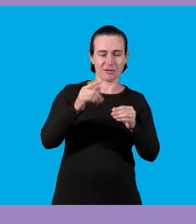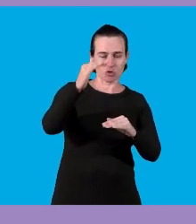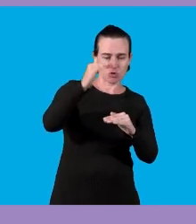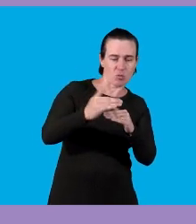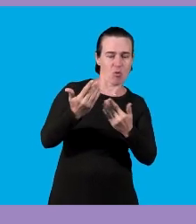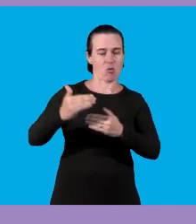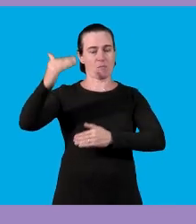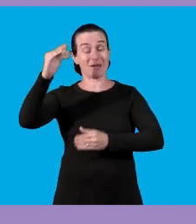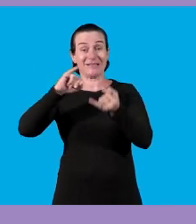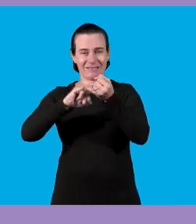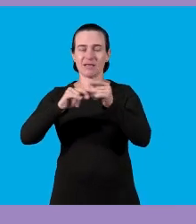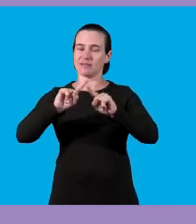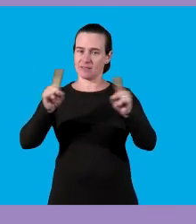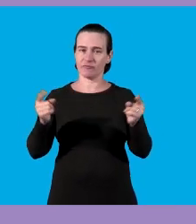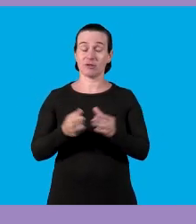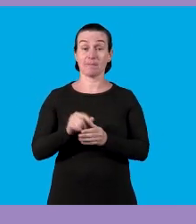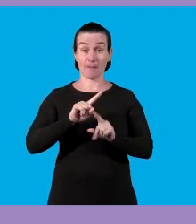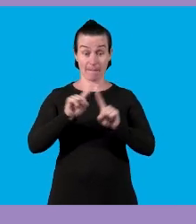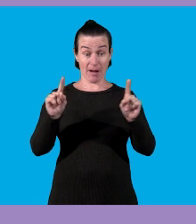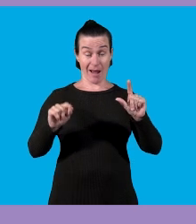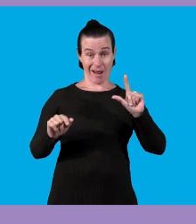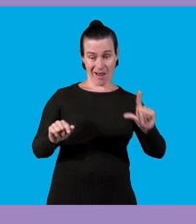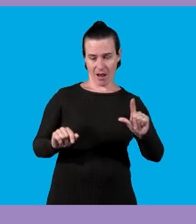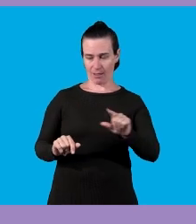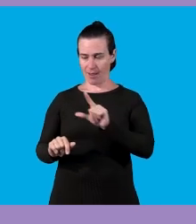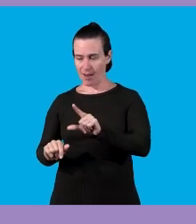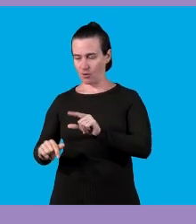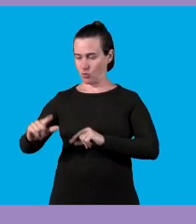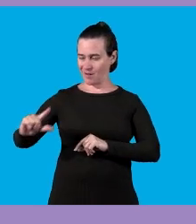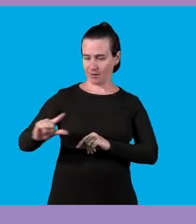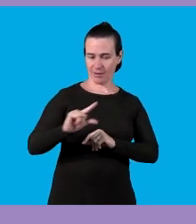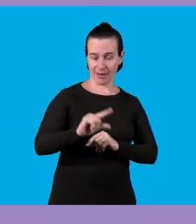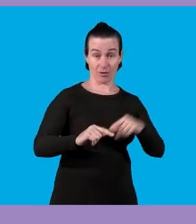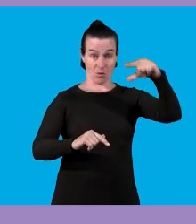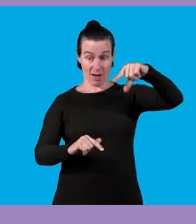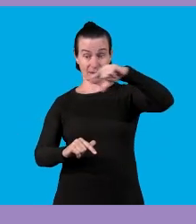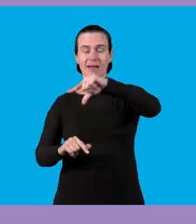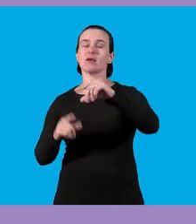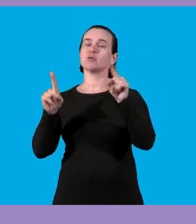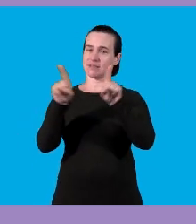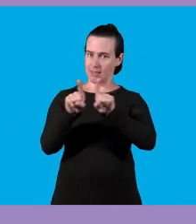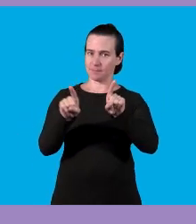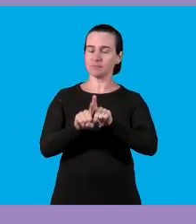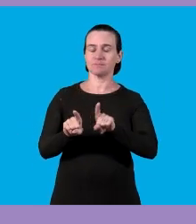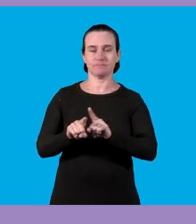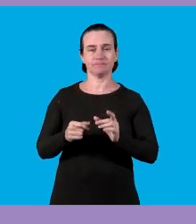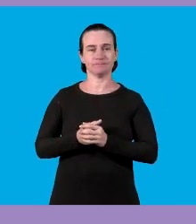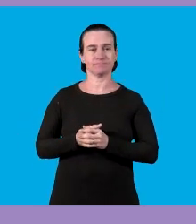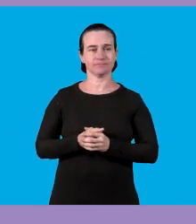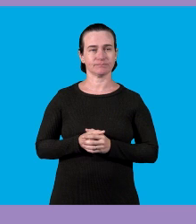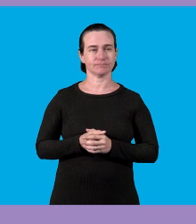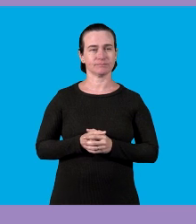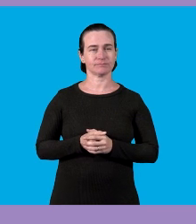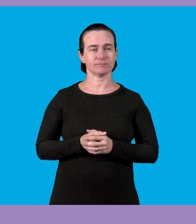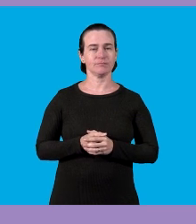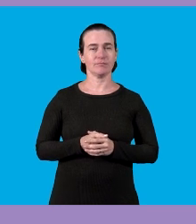equal. And the corresponding angles, again, the corresponding angles are equal. And remember, I wanted to use set squares so